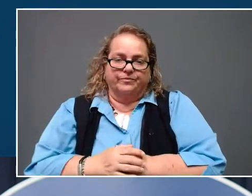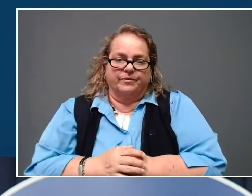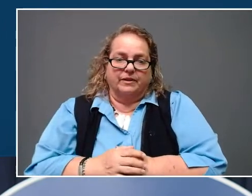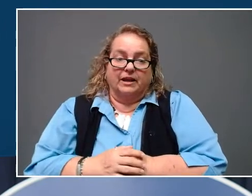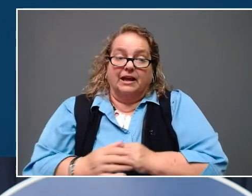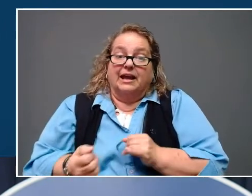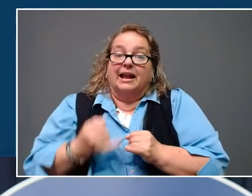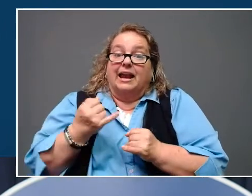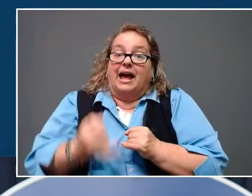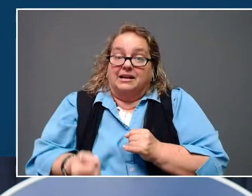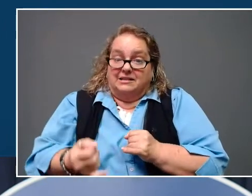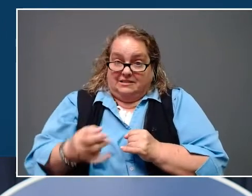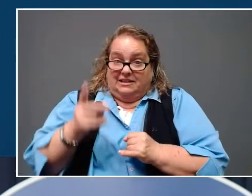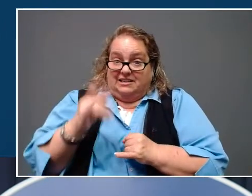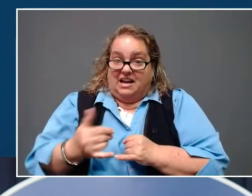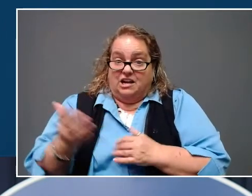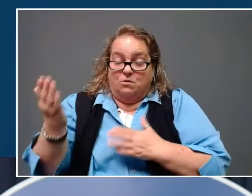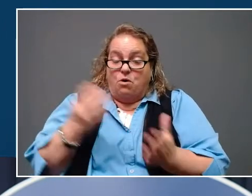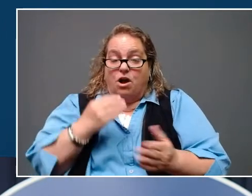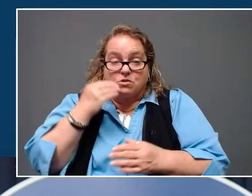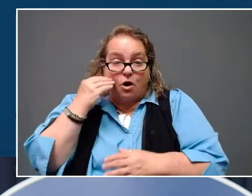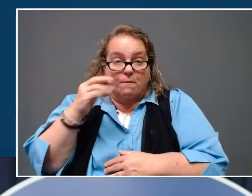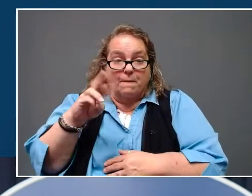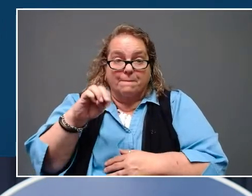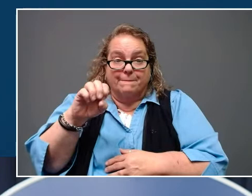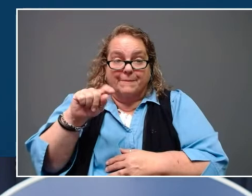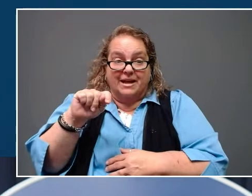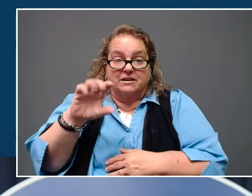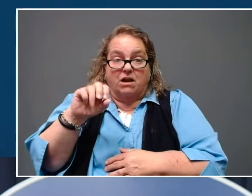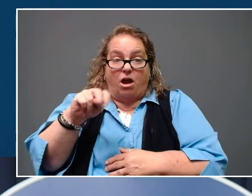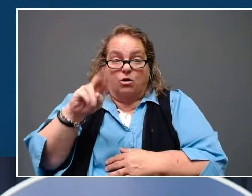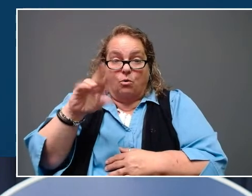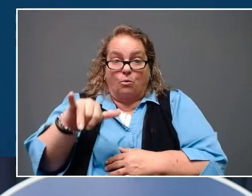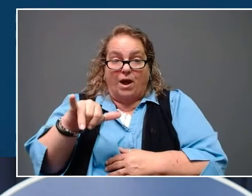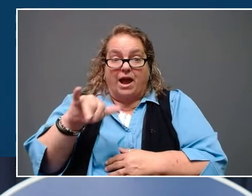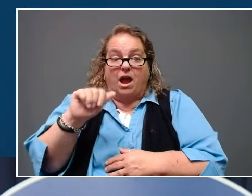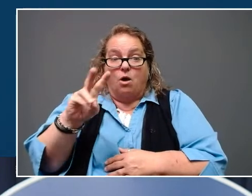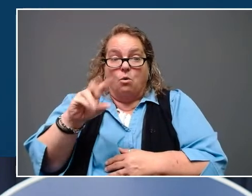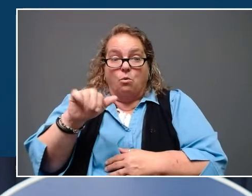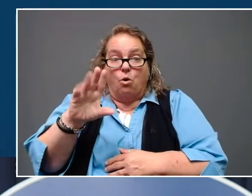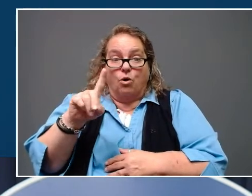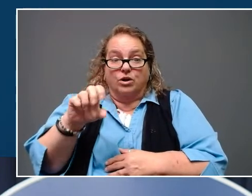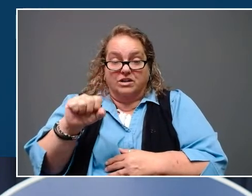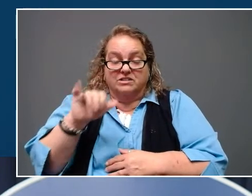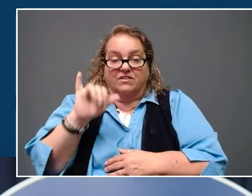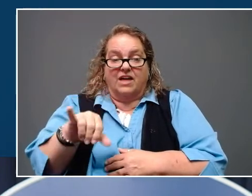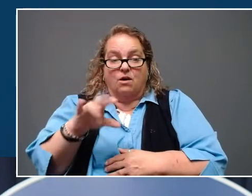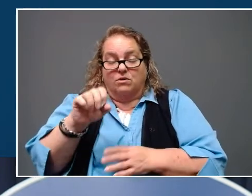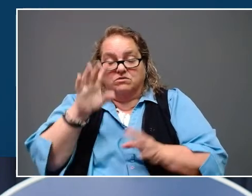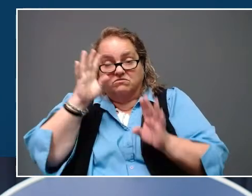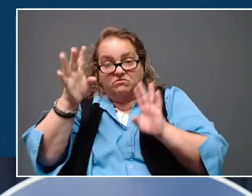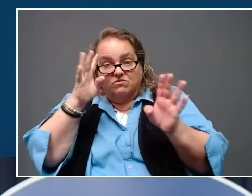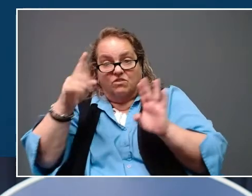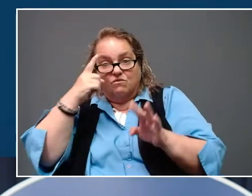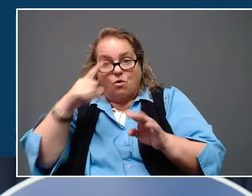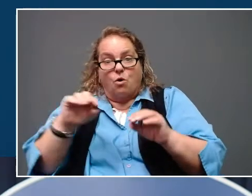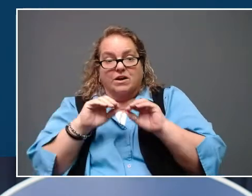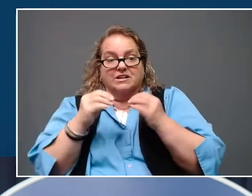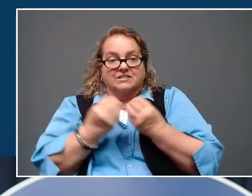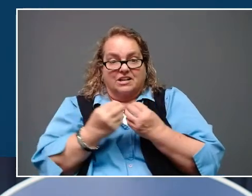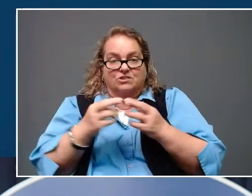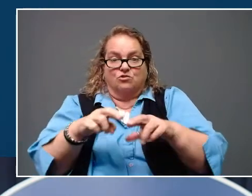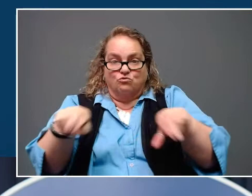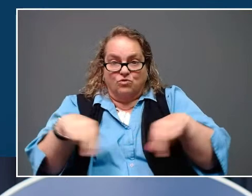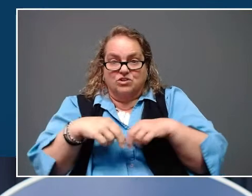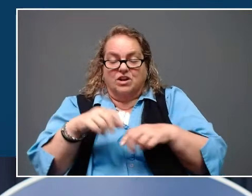home multiple Mac Conway Awards, which are reserved for economic development organizations on the regional or local level. So it's a lot